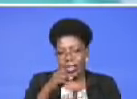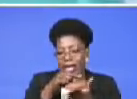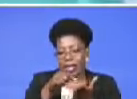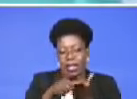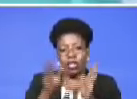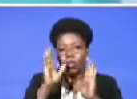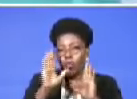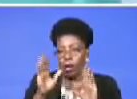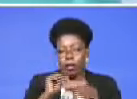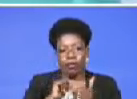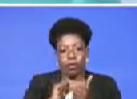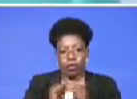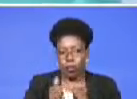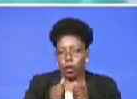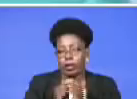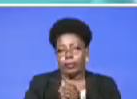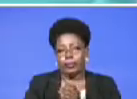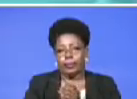wonderful sport.